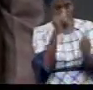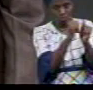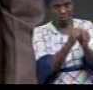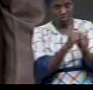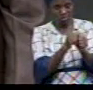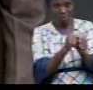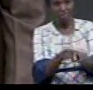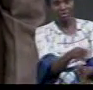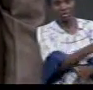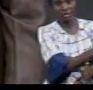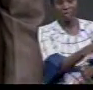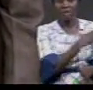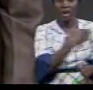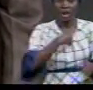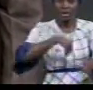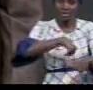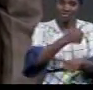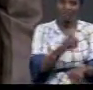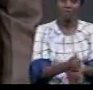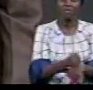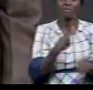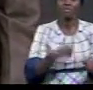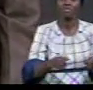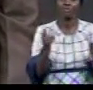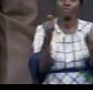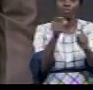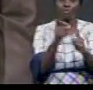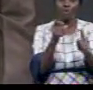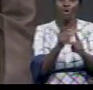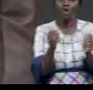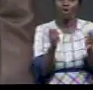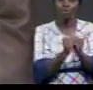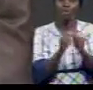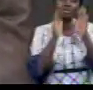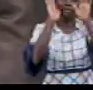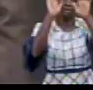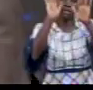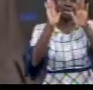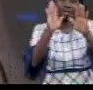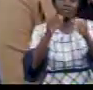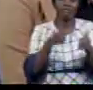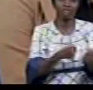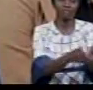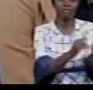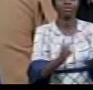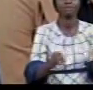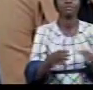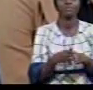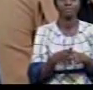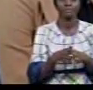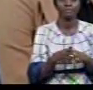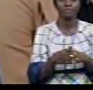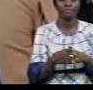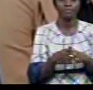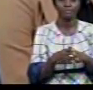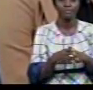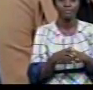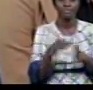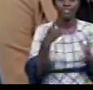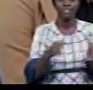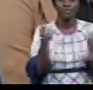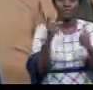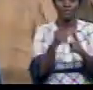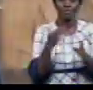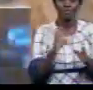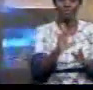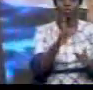confirming the word with signs following. The word of your